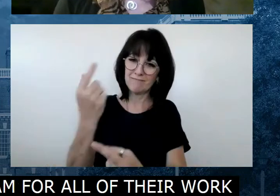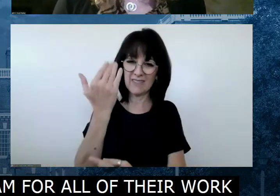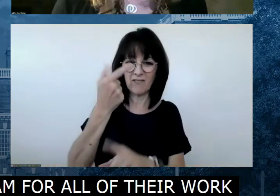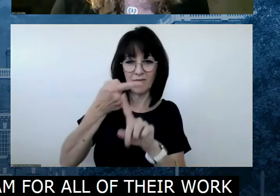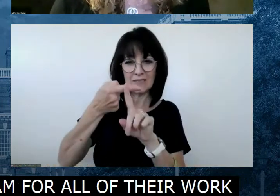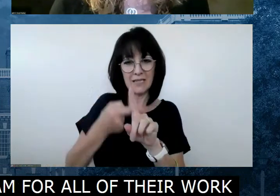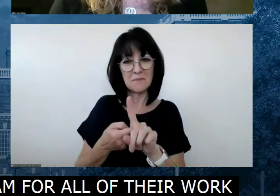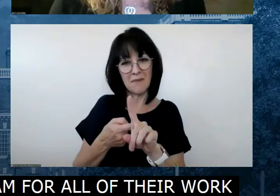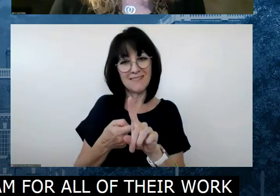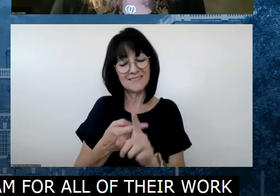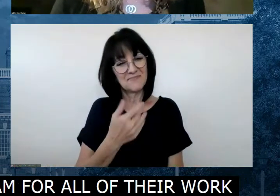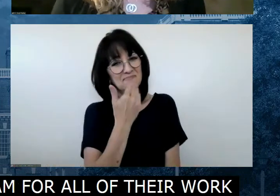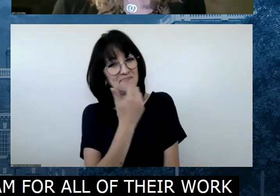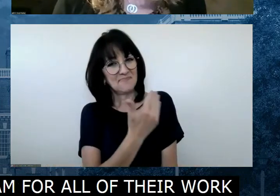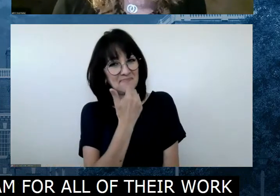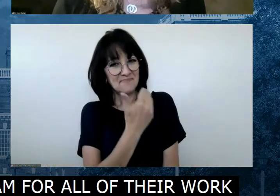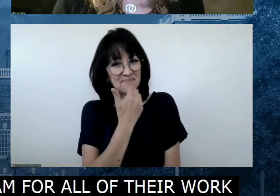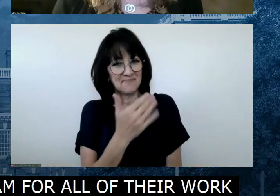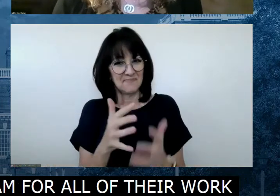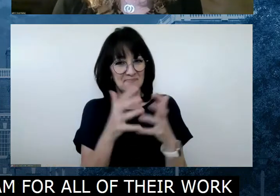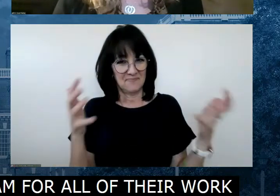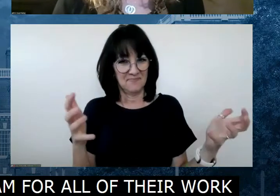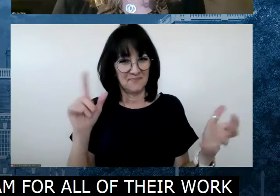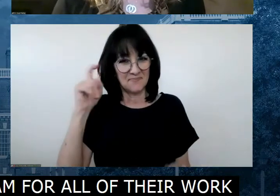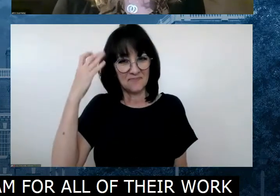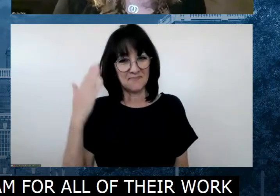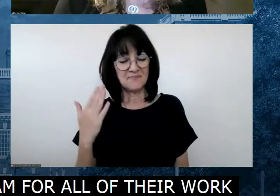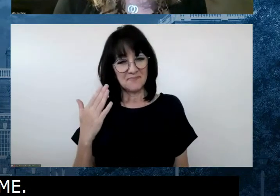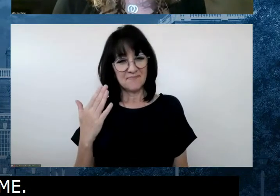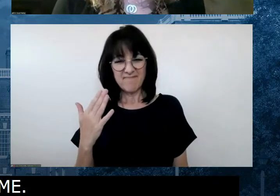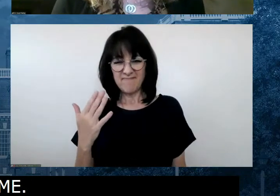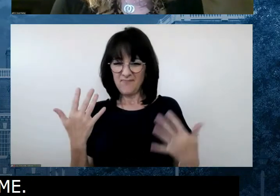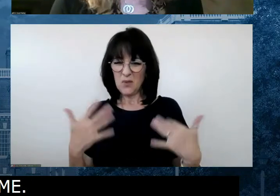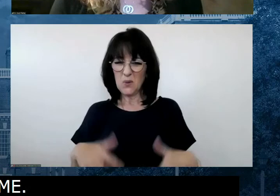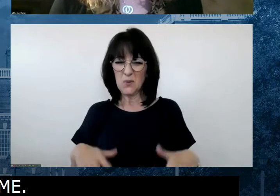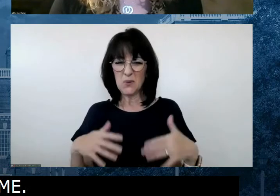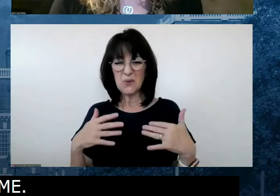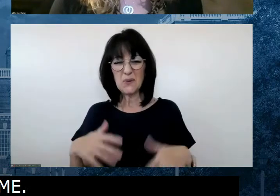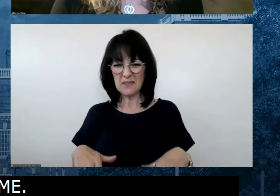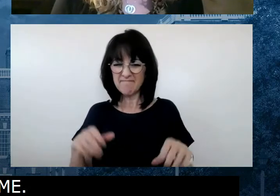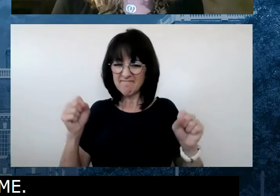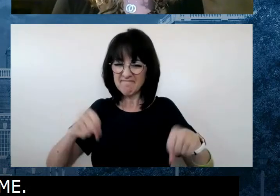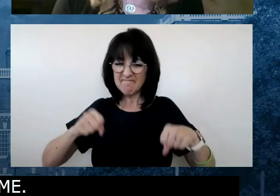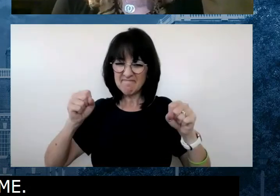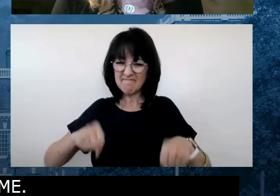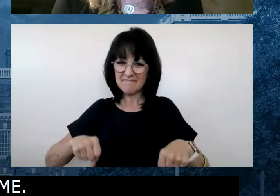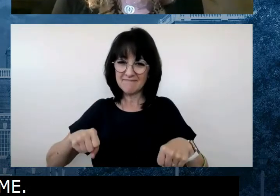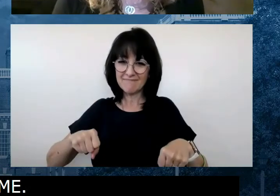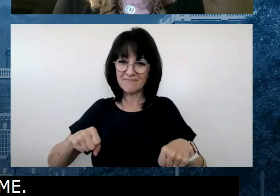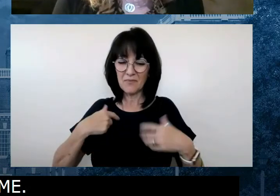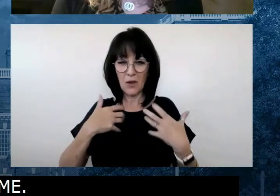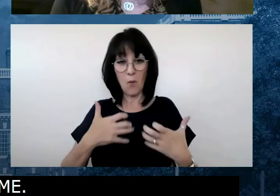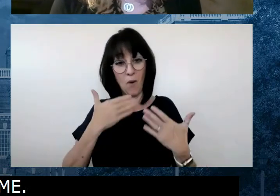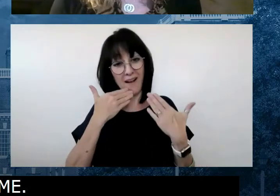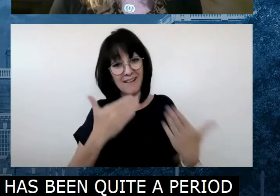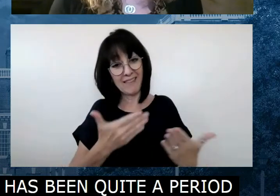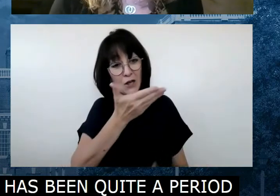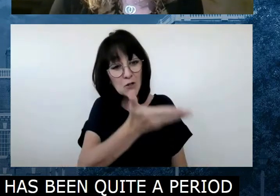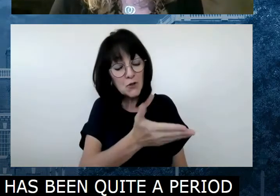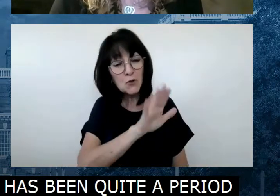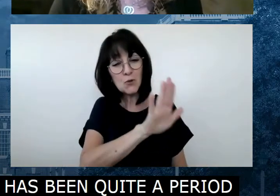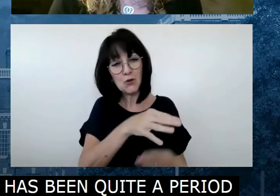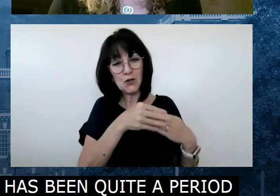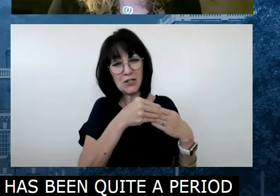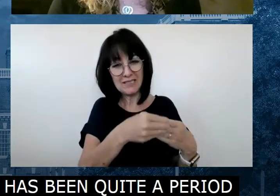Thank you so much, Governor. It's been quite a period of time for all of us. I want to thank you for your